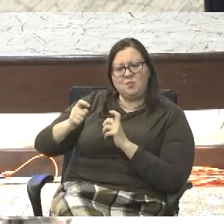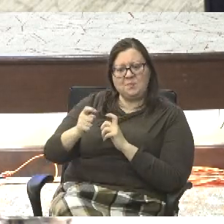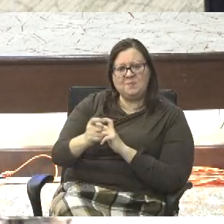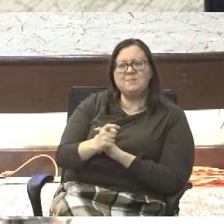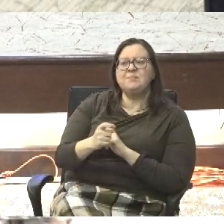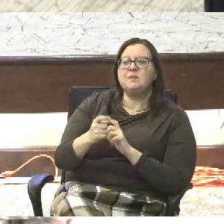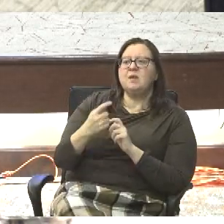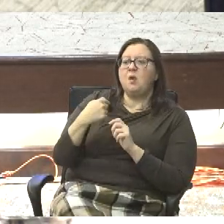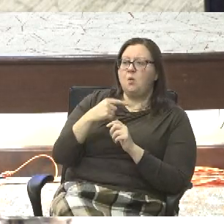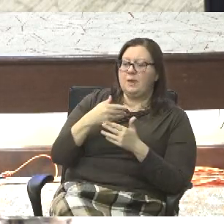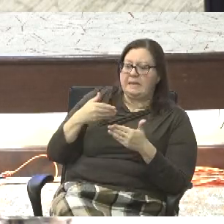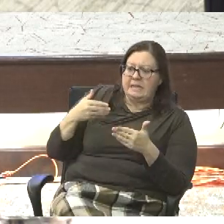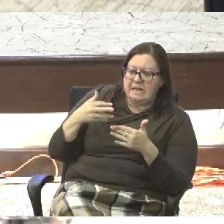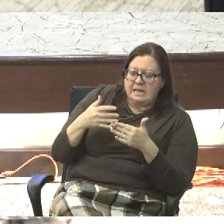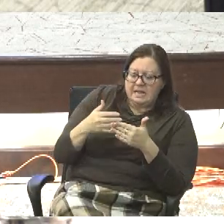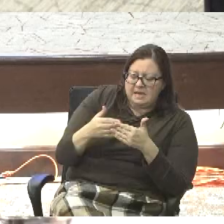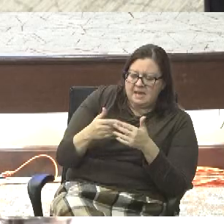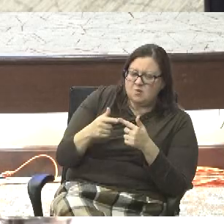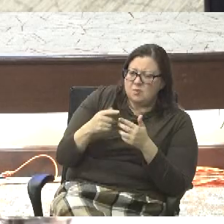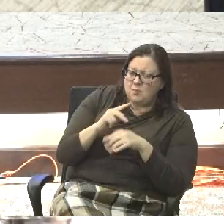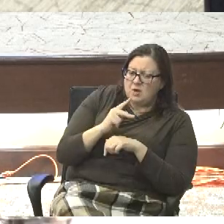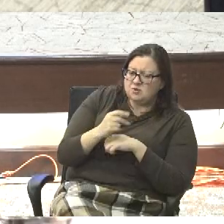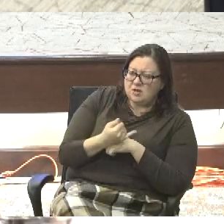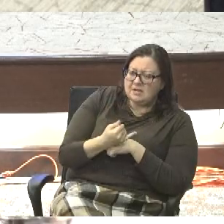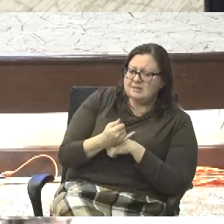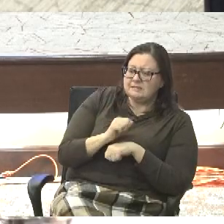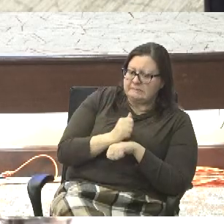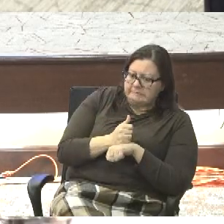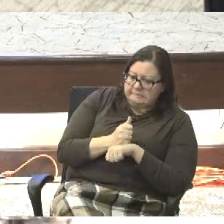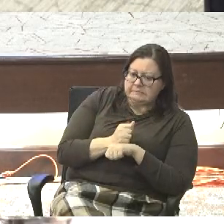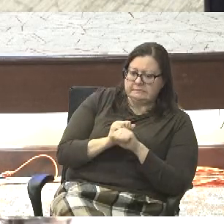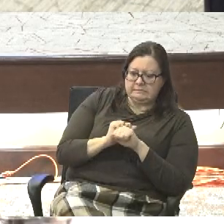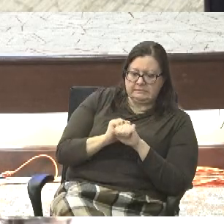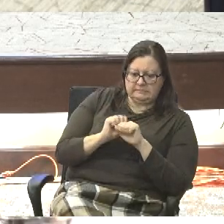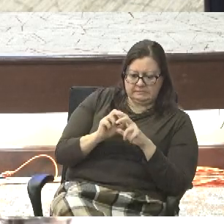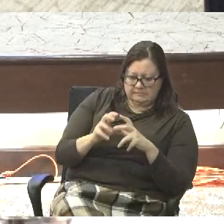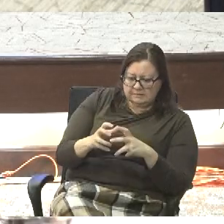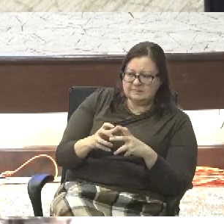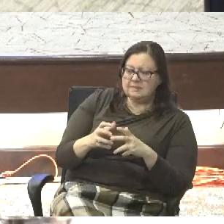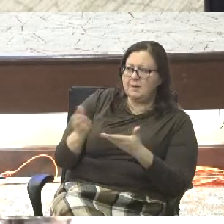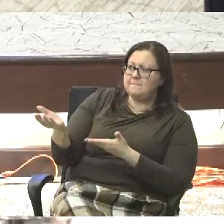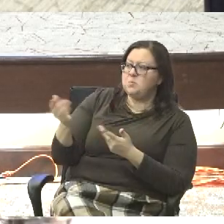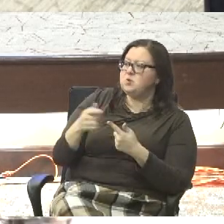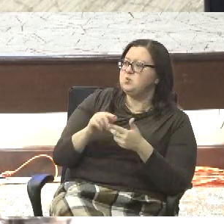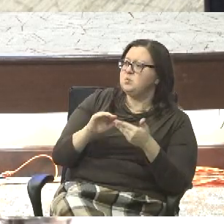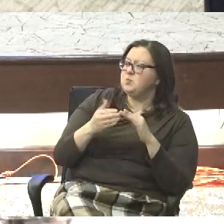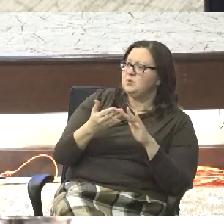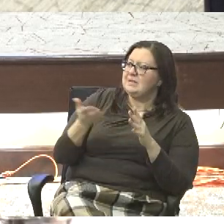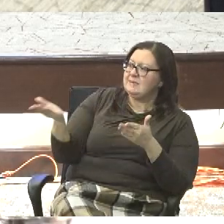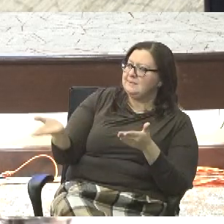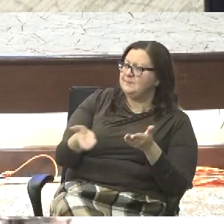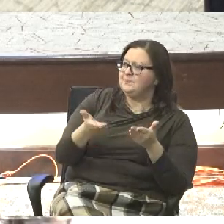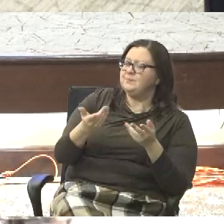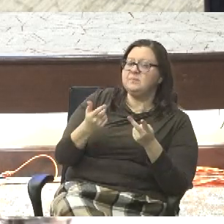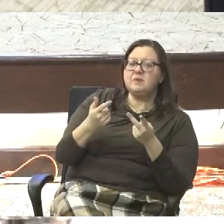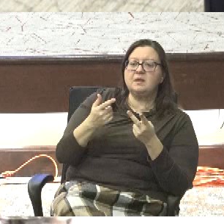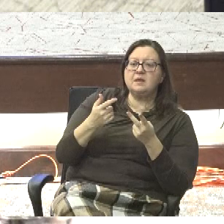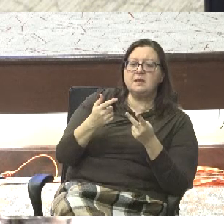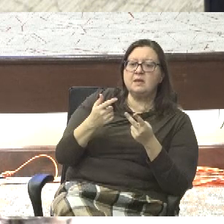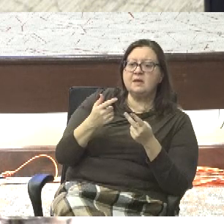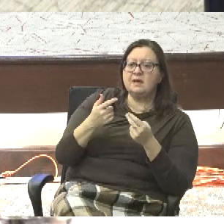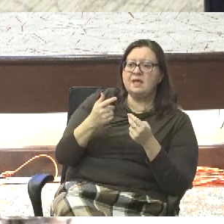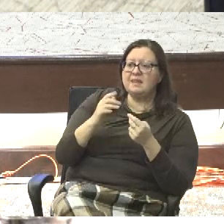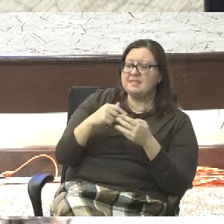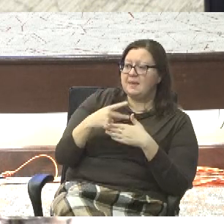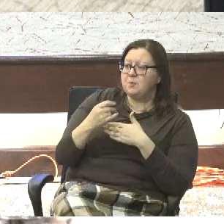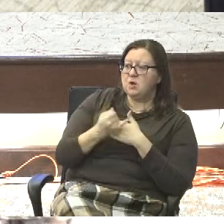as we're on the verge of getting this project underway and bringing this to our community that is unlike any